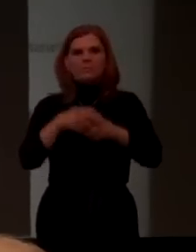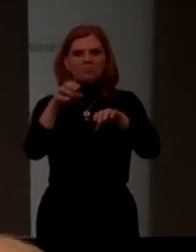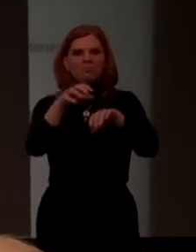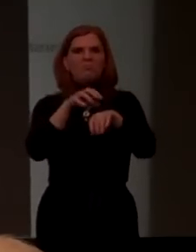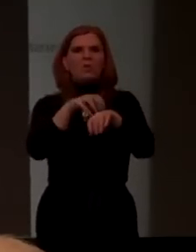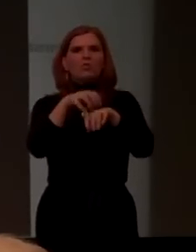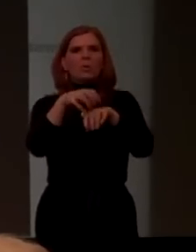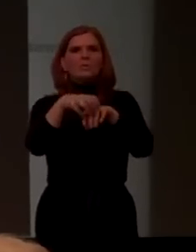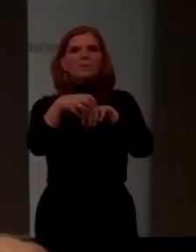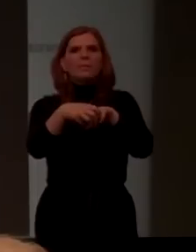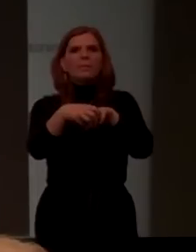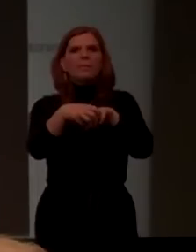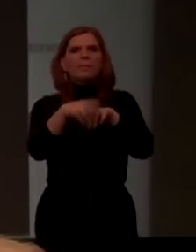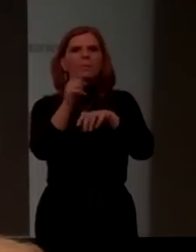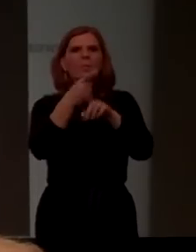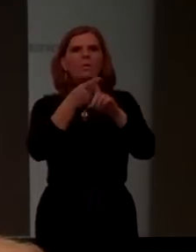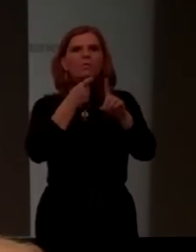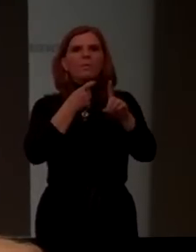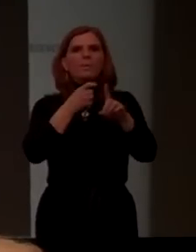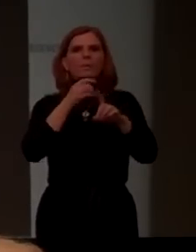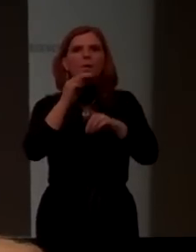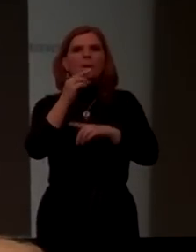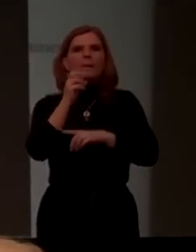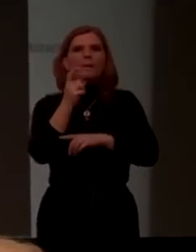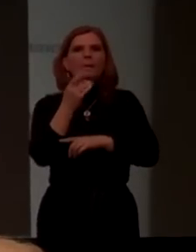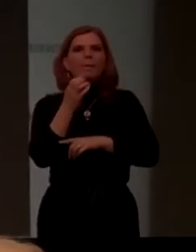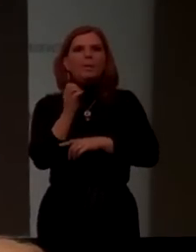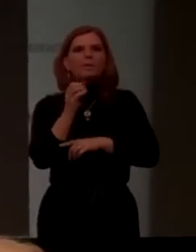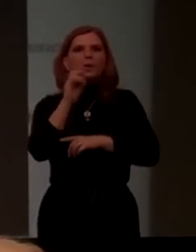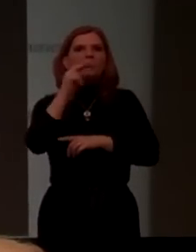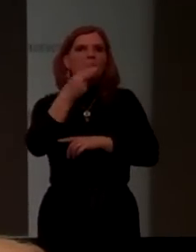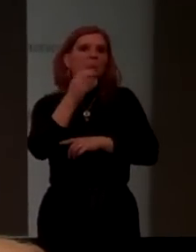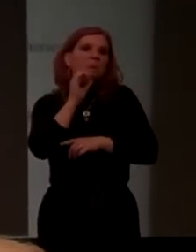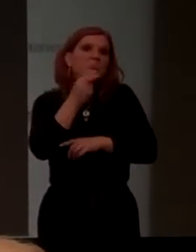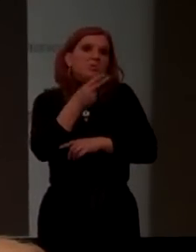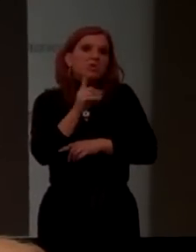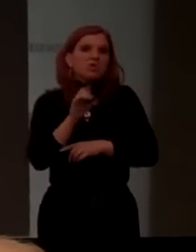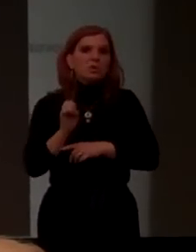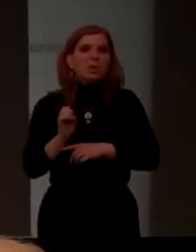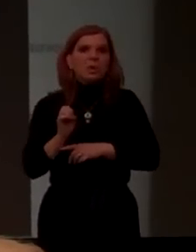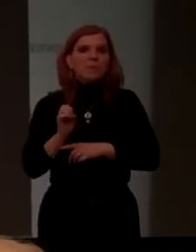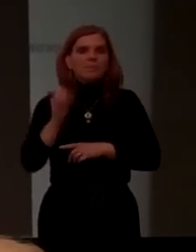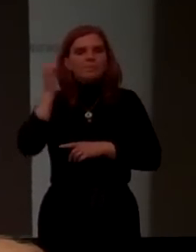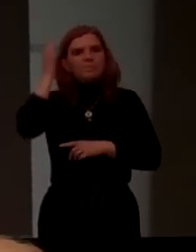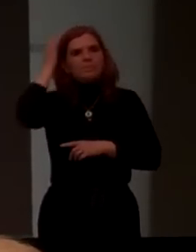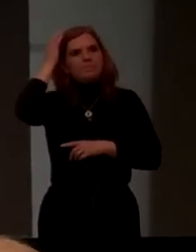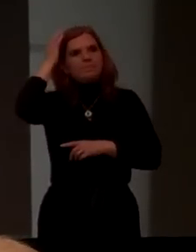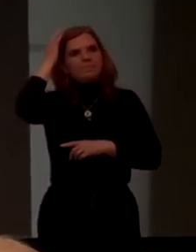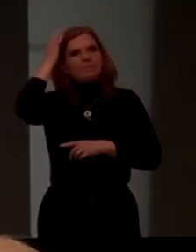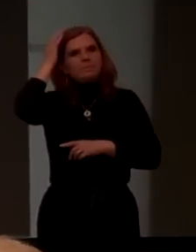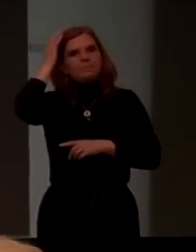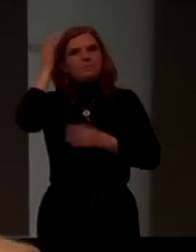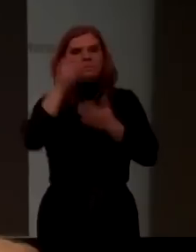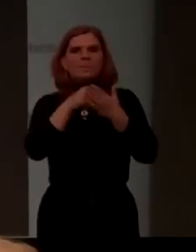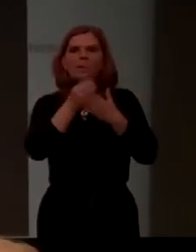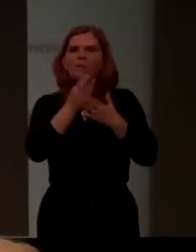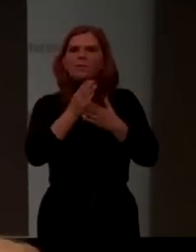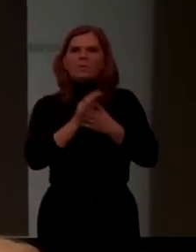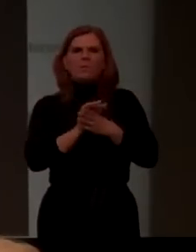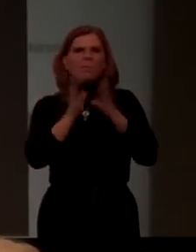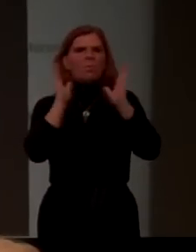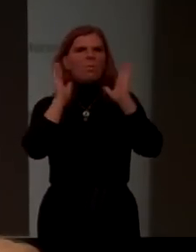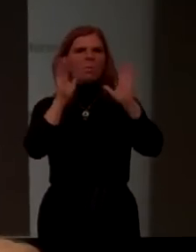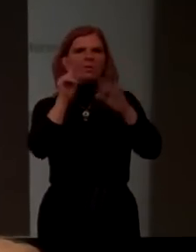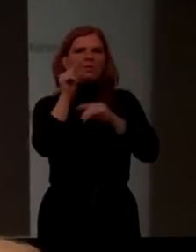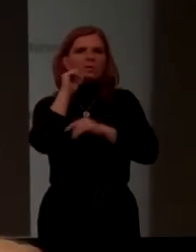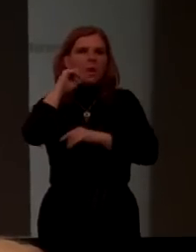grapes. Where are they from? Chile. Okay? I bought some wonderful little apples